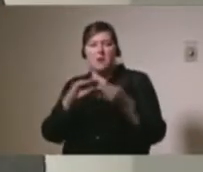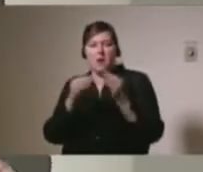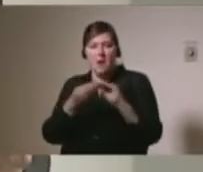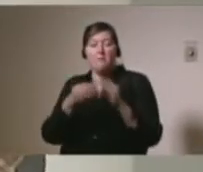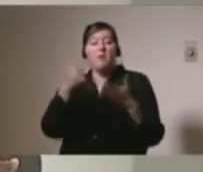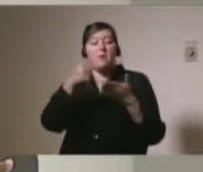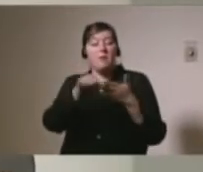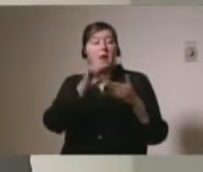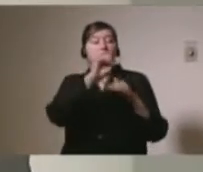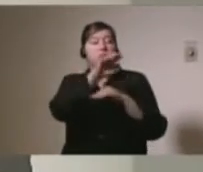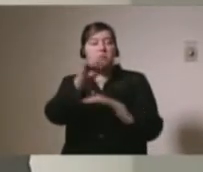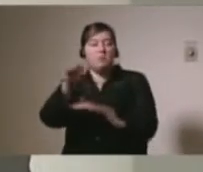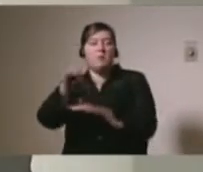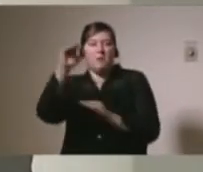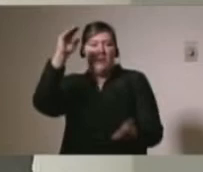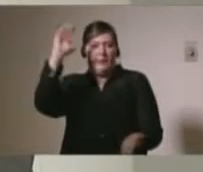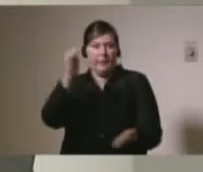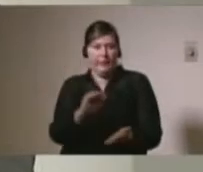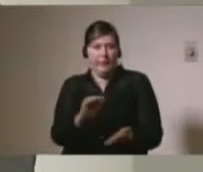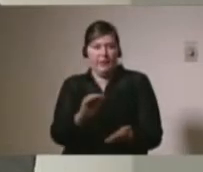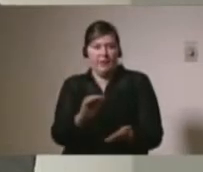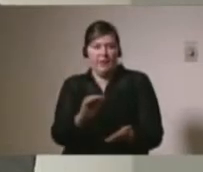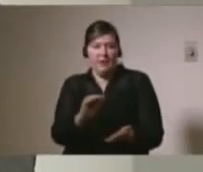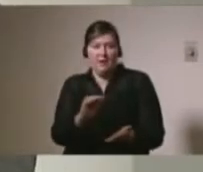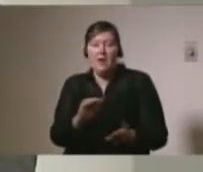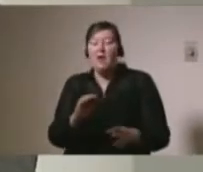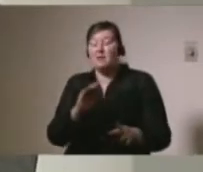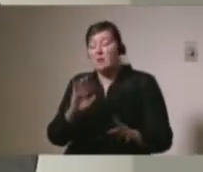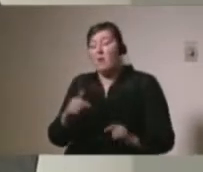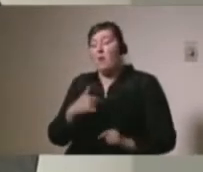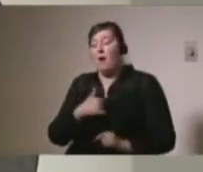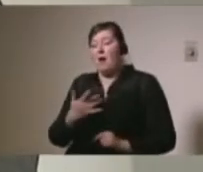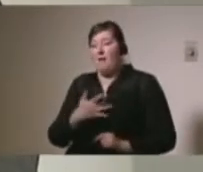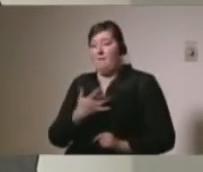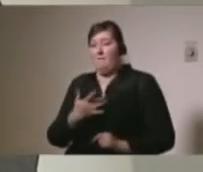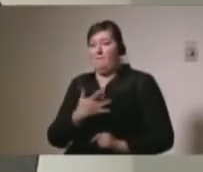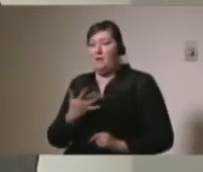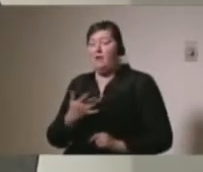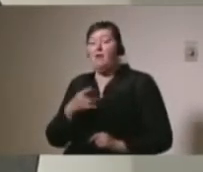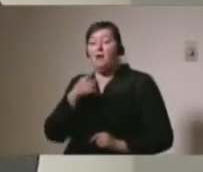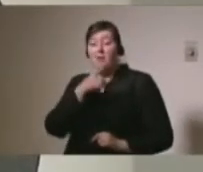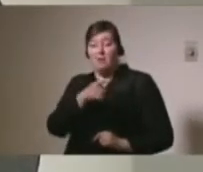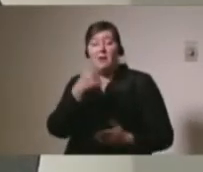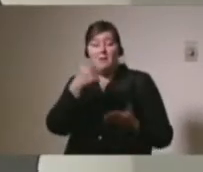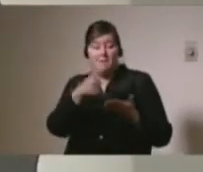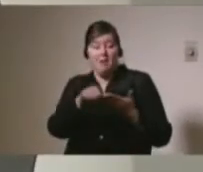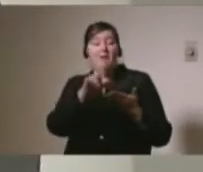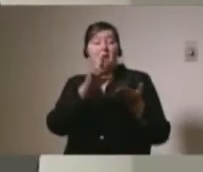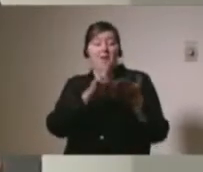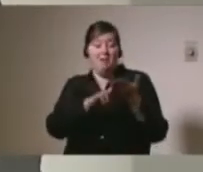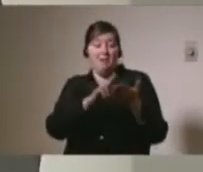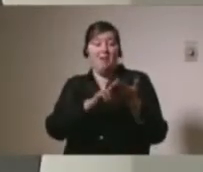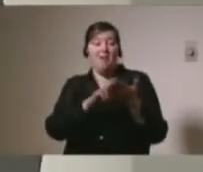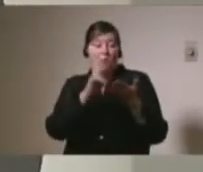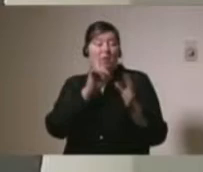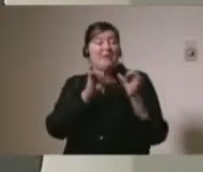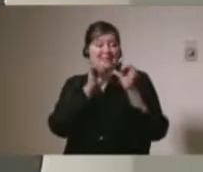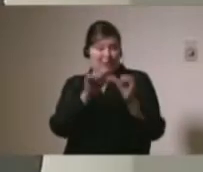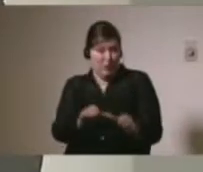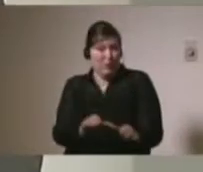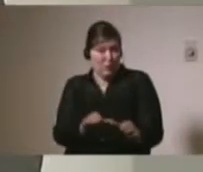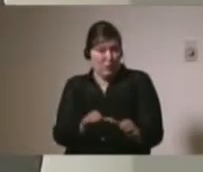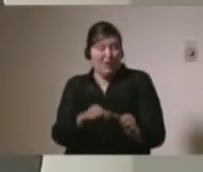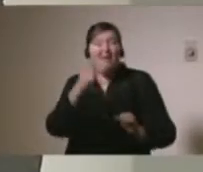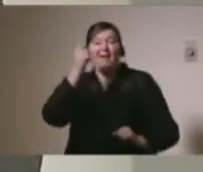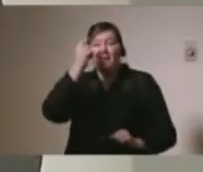volumes. I believe the postal brand will continue, but in the hands of contractors or host businesses, which possibly is a little bit